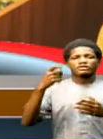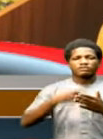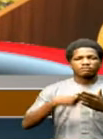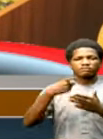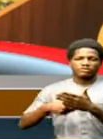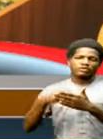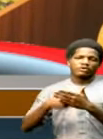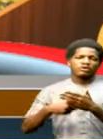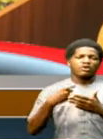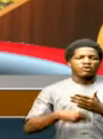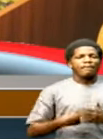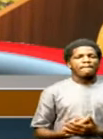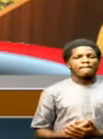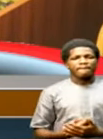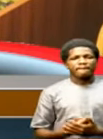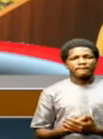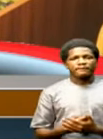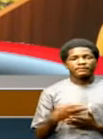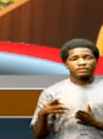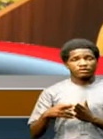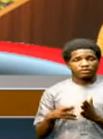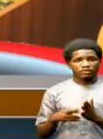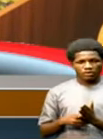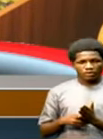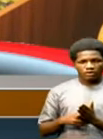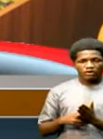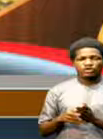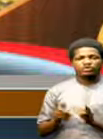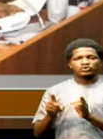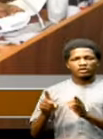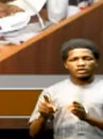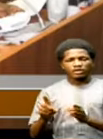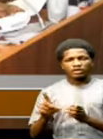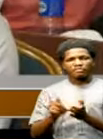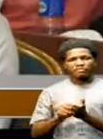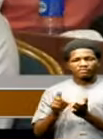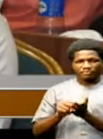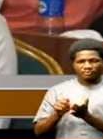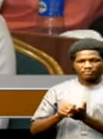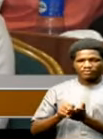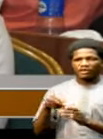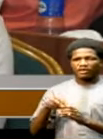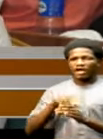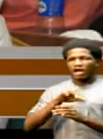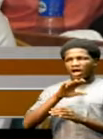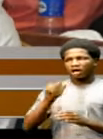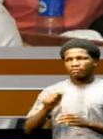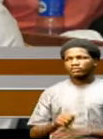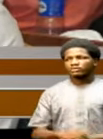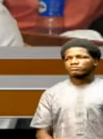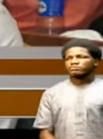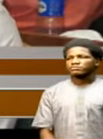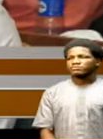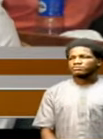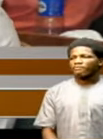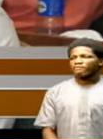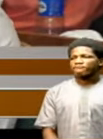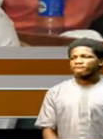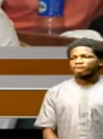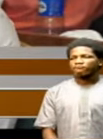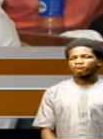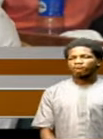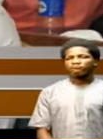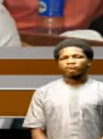Ogunshola reports that this was during a media briefing in Abuja. It's unnecessary, as most of the